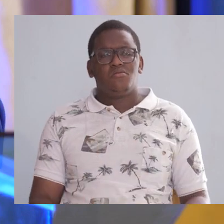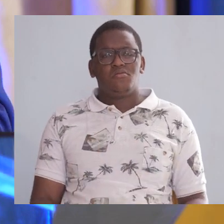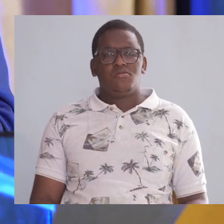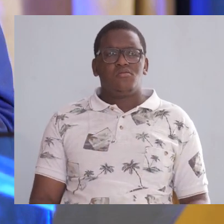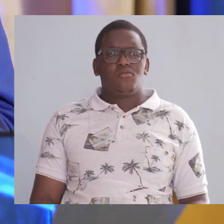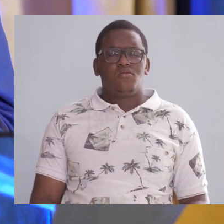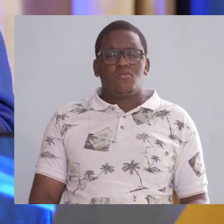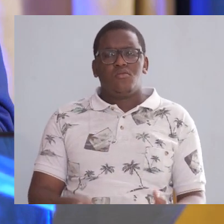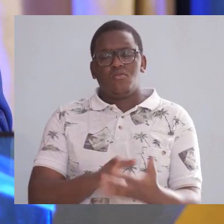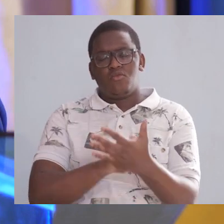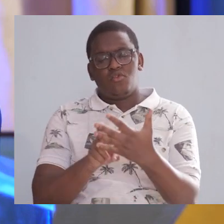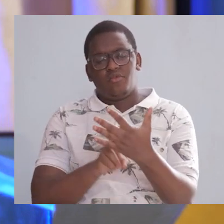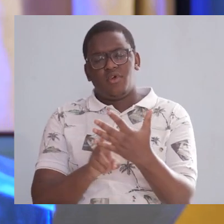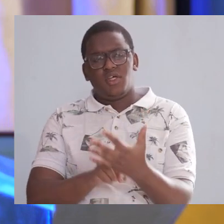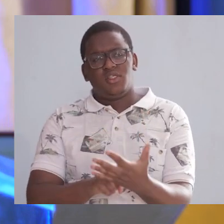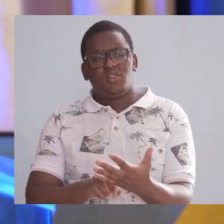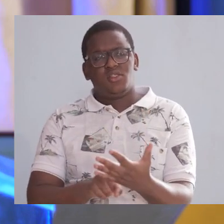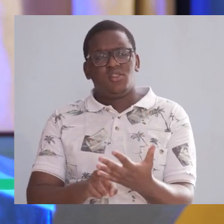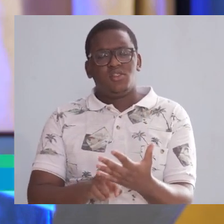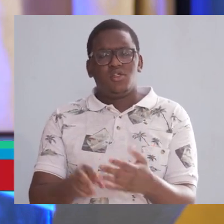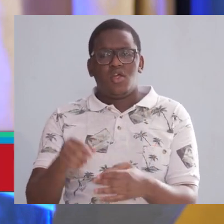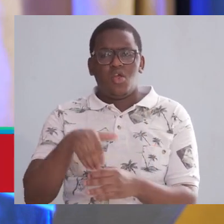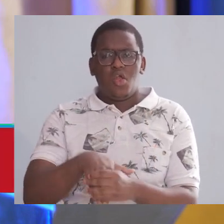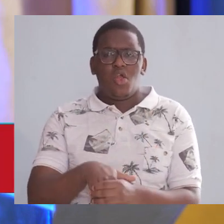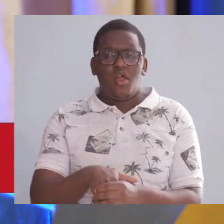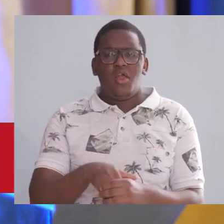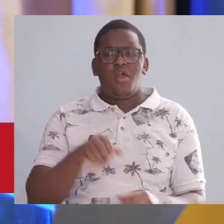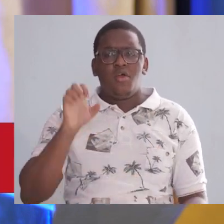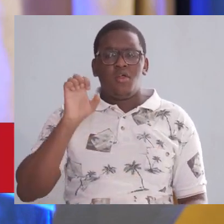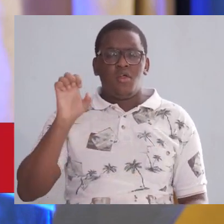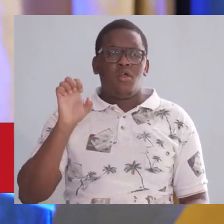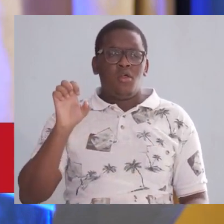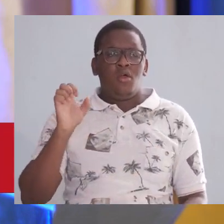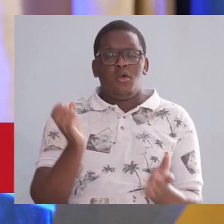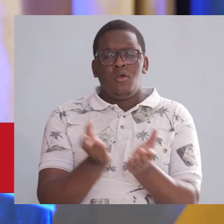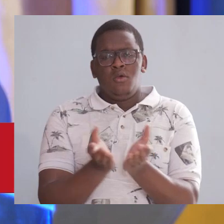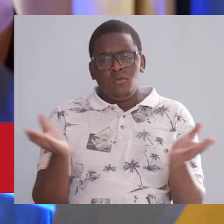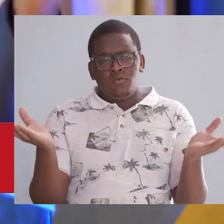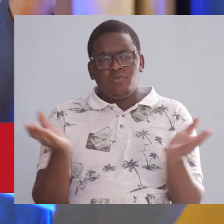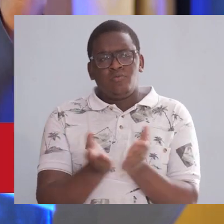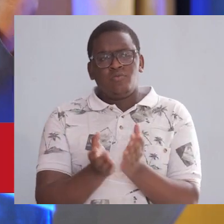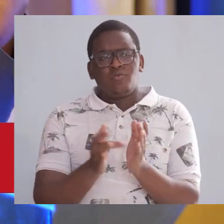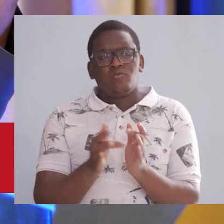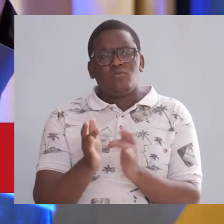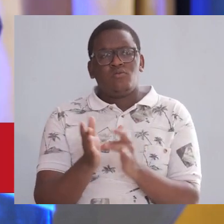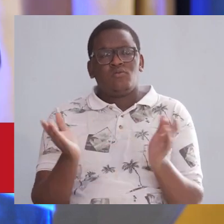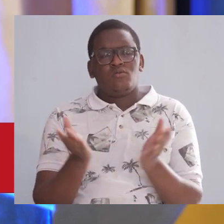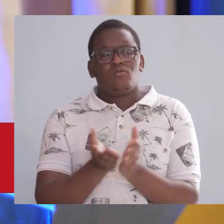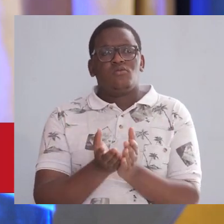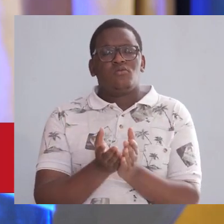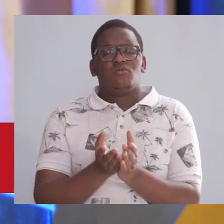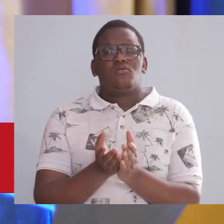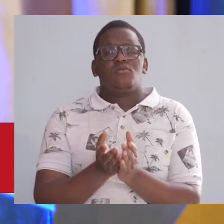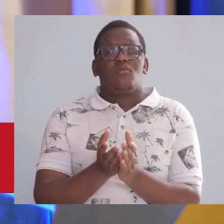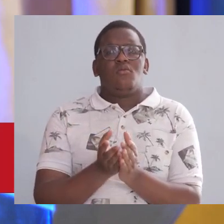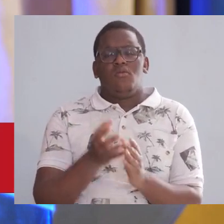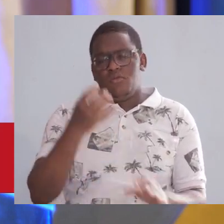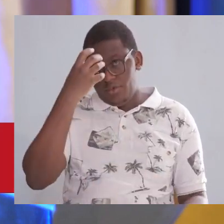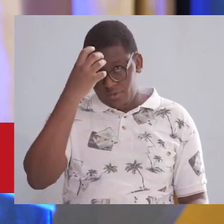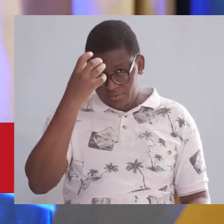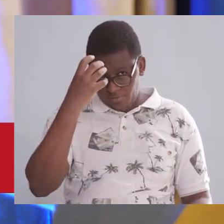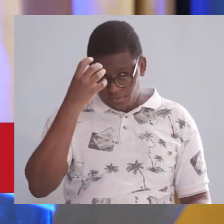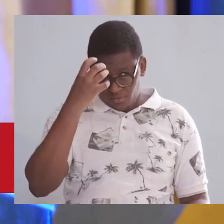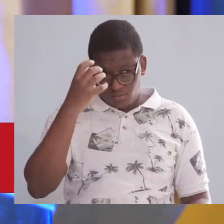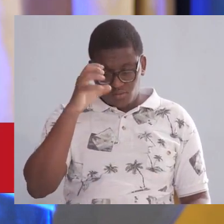The other verse is Zechariah chapter 5, verse 4, that talks about a curse coming from the Lord